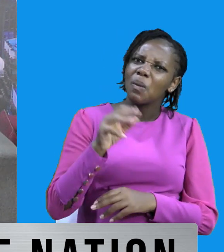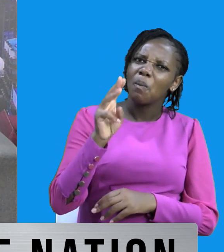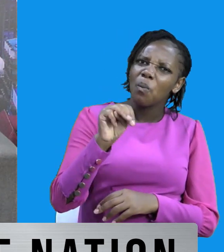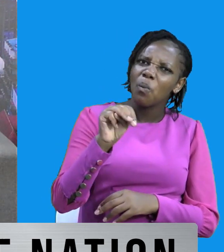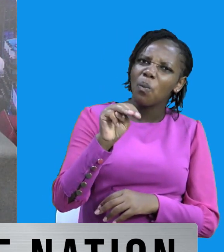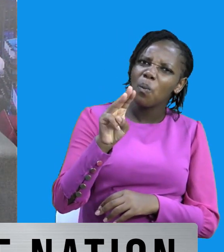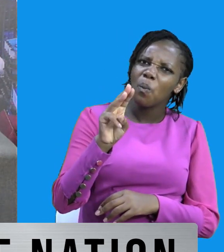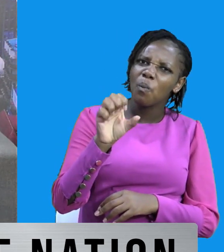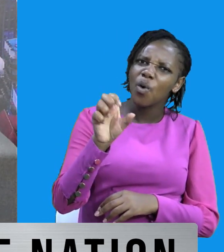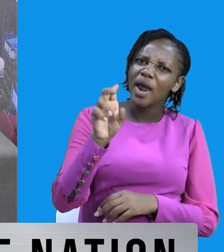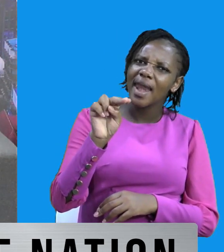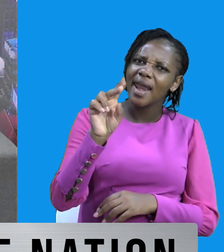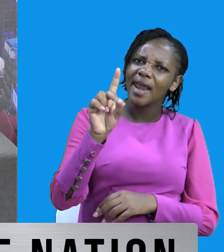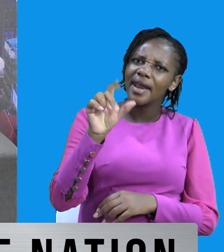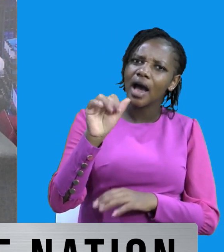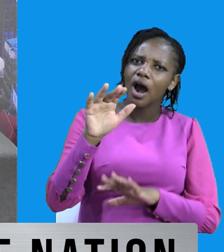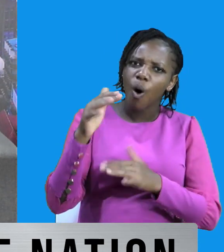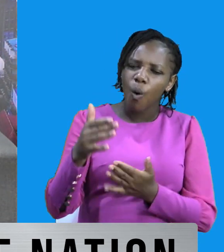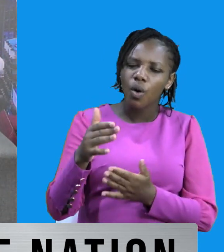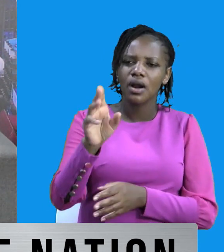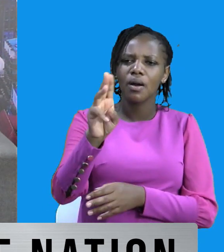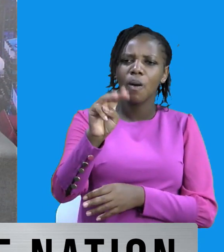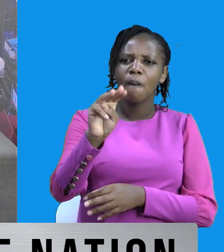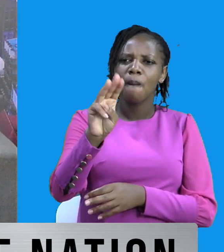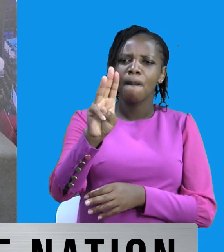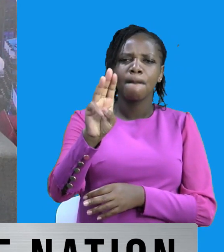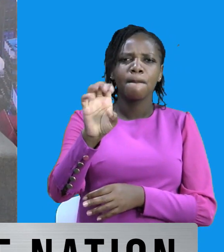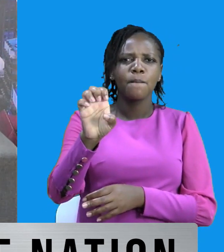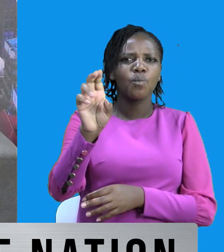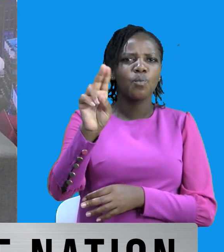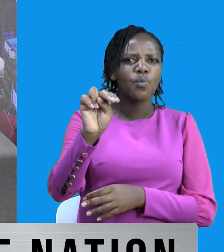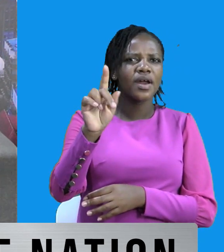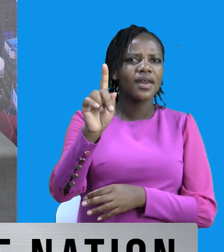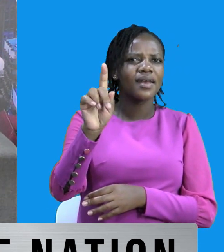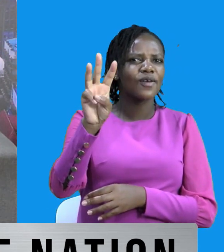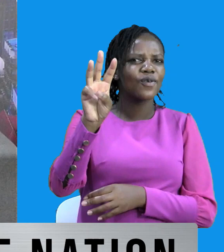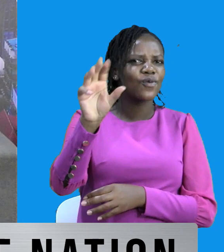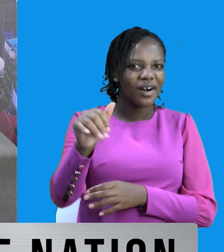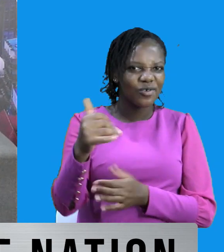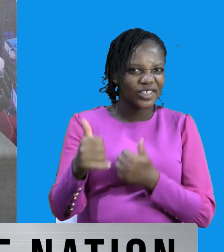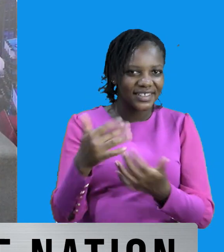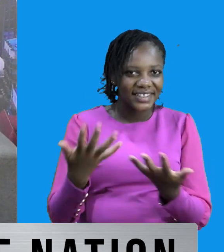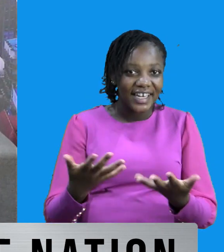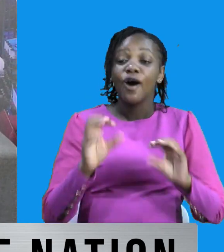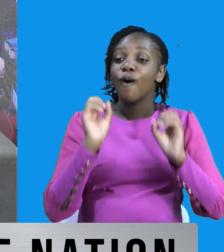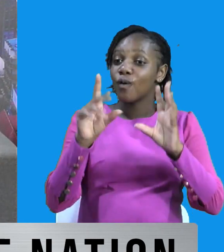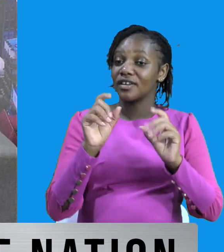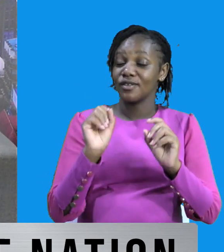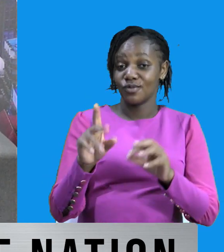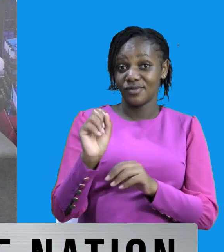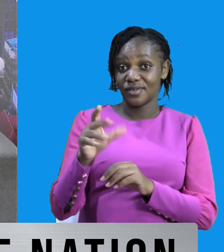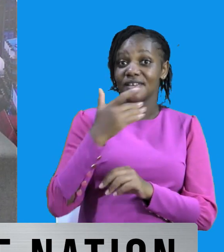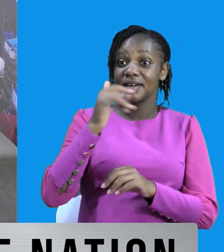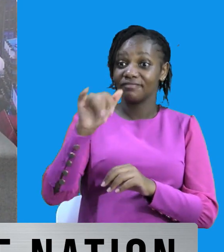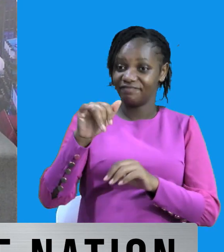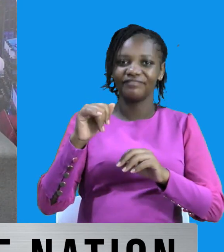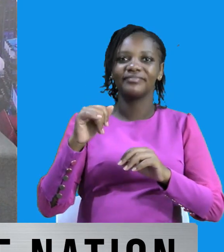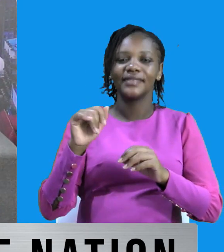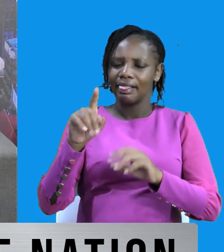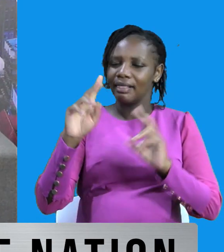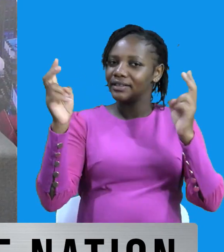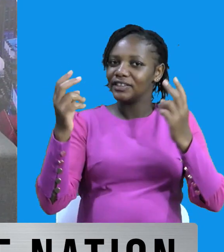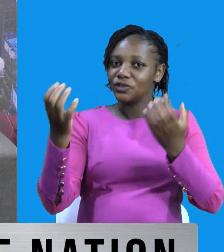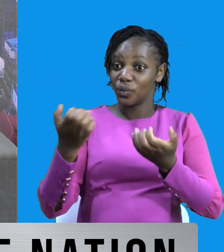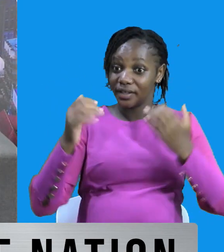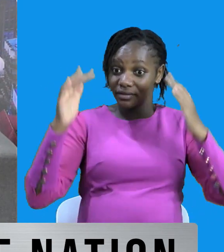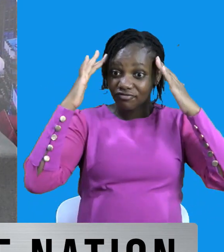Mwenda, Mwenda. It's Mwenda. It's Mwenda. Oh, yeah. Okay. Brian Njagi Mwenda is an issue that we really need to look at as